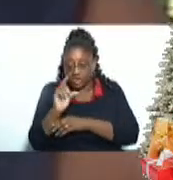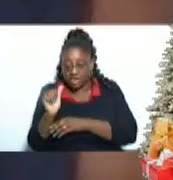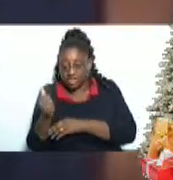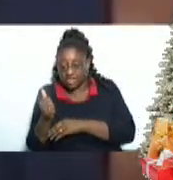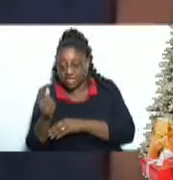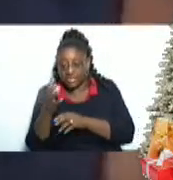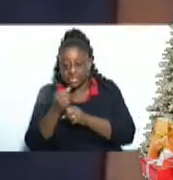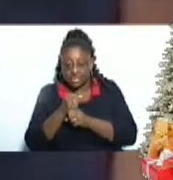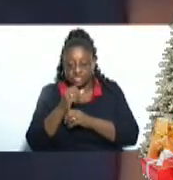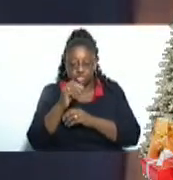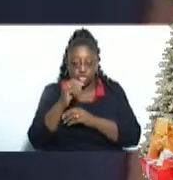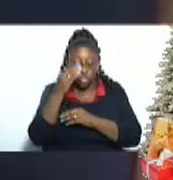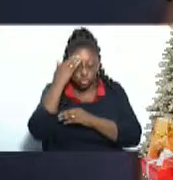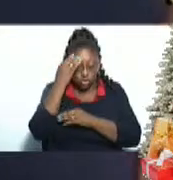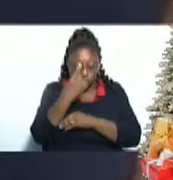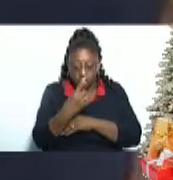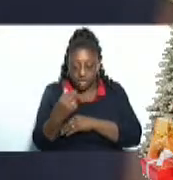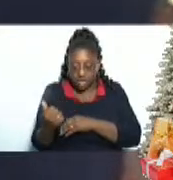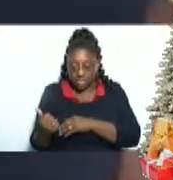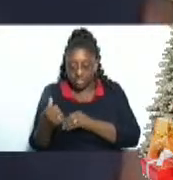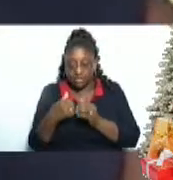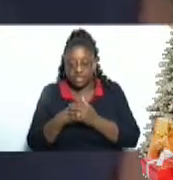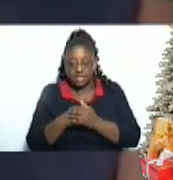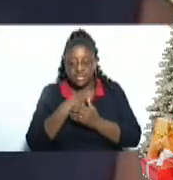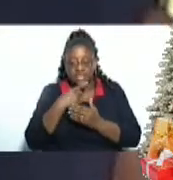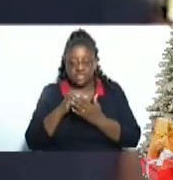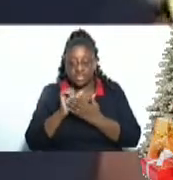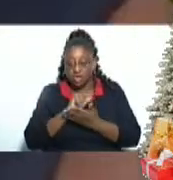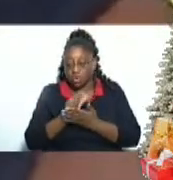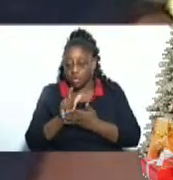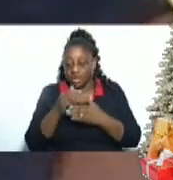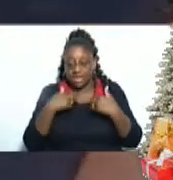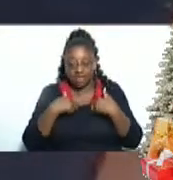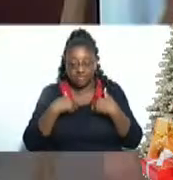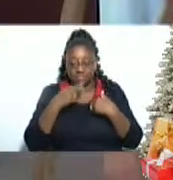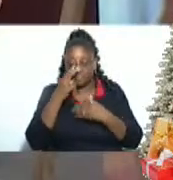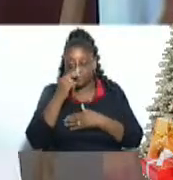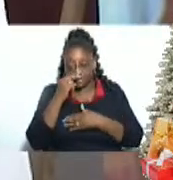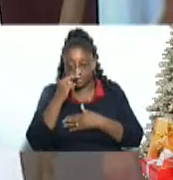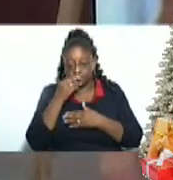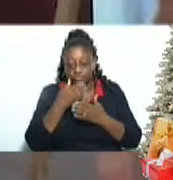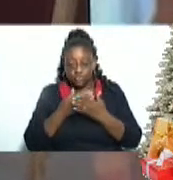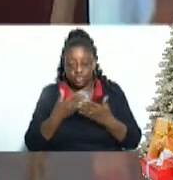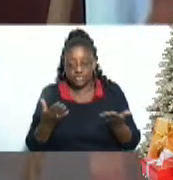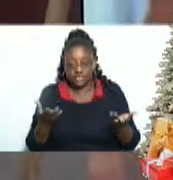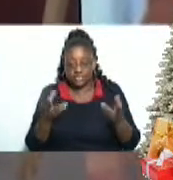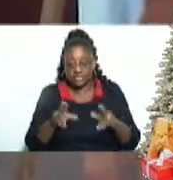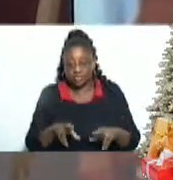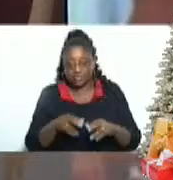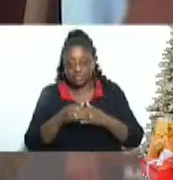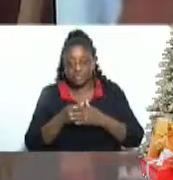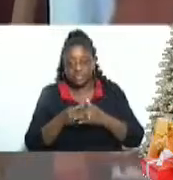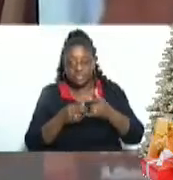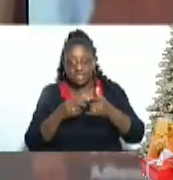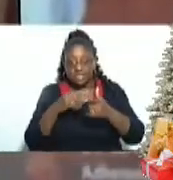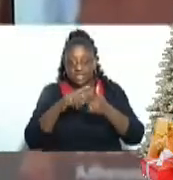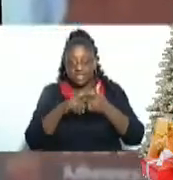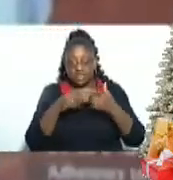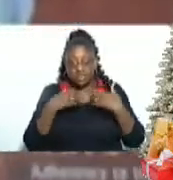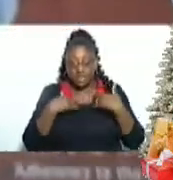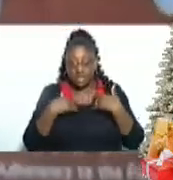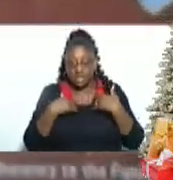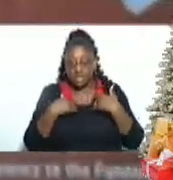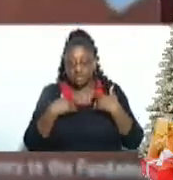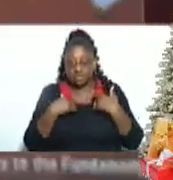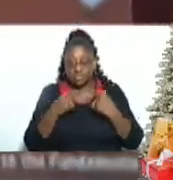guys much better, and having fun on there, man. And I feel like when we all having fun, good things happen. A group of local karate practitioners with a special